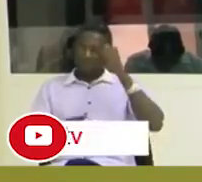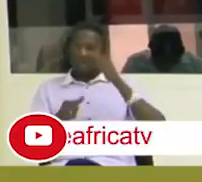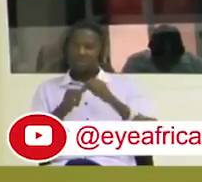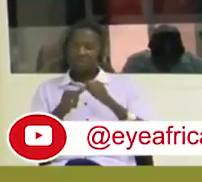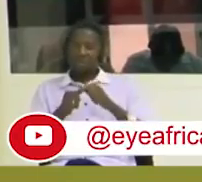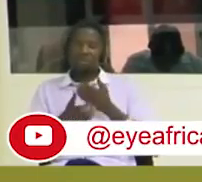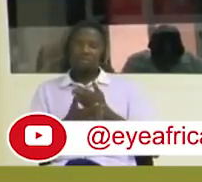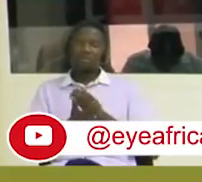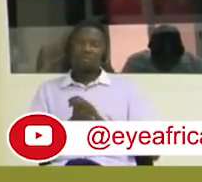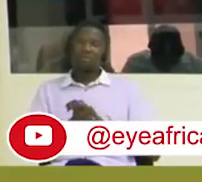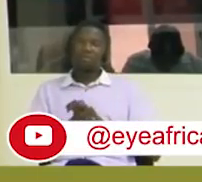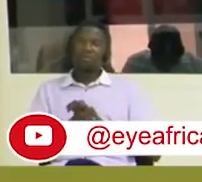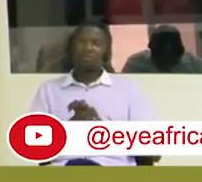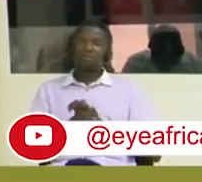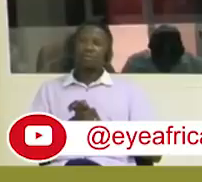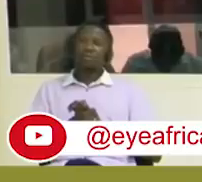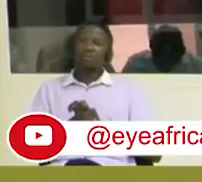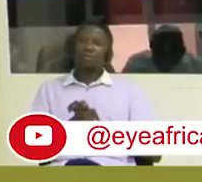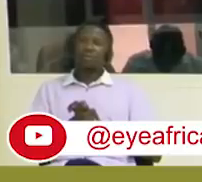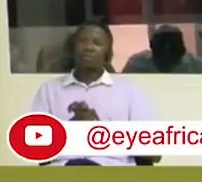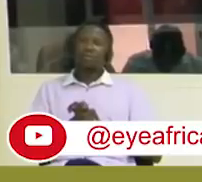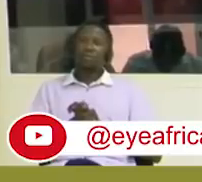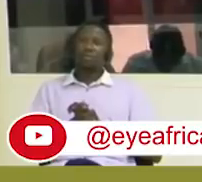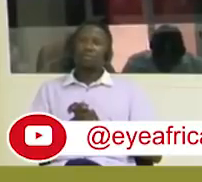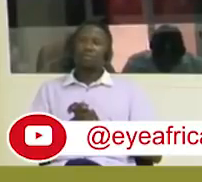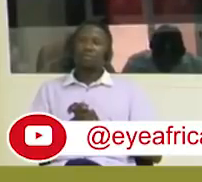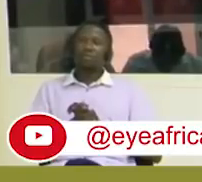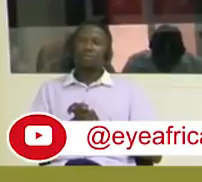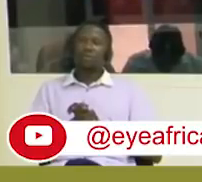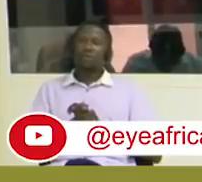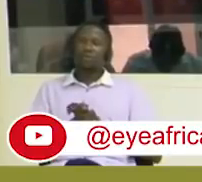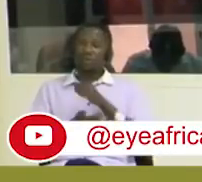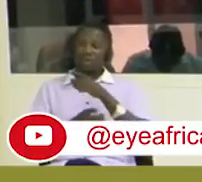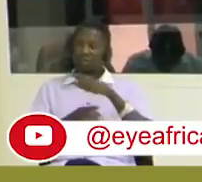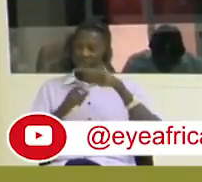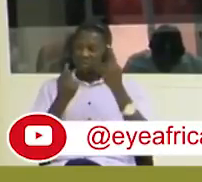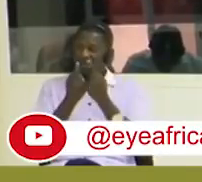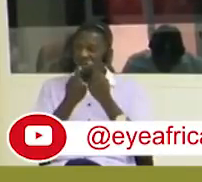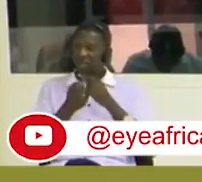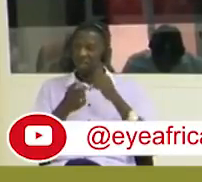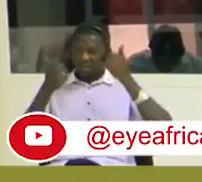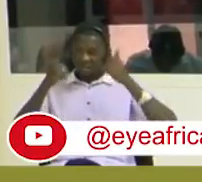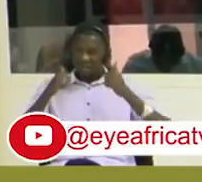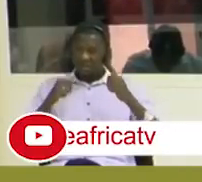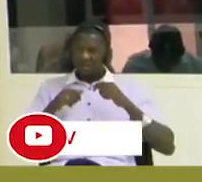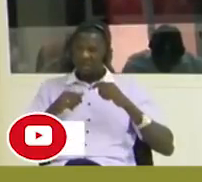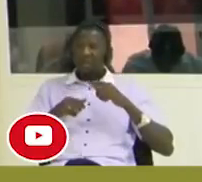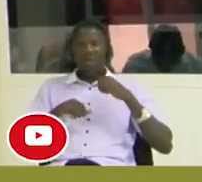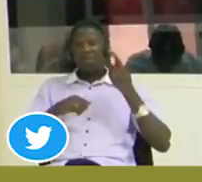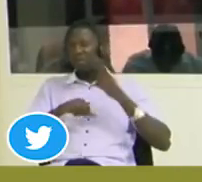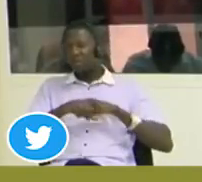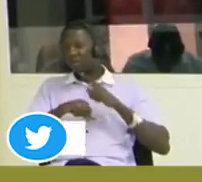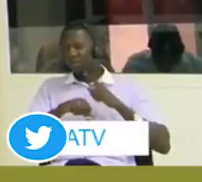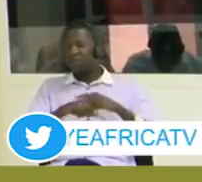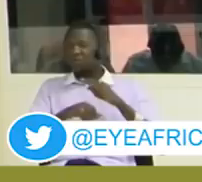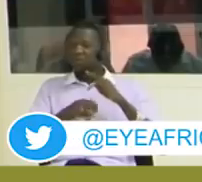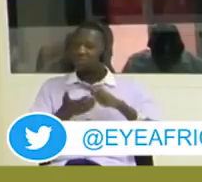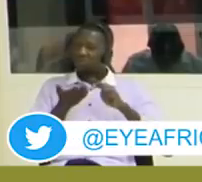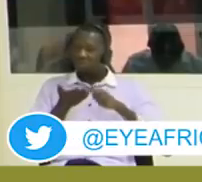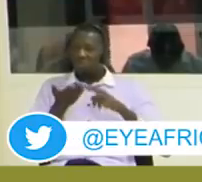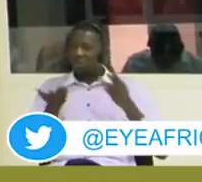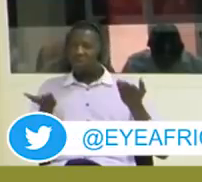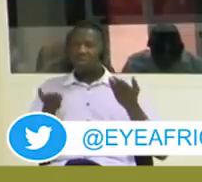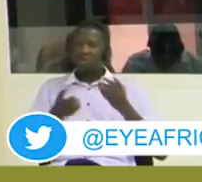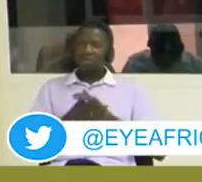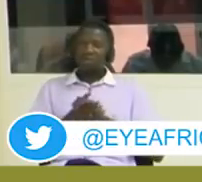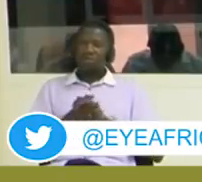Yes, I remember. Was that something that occurred often or not? Aku fok